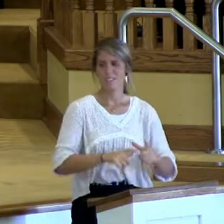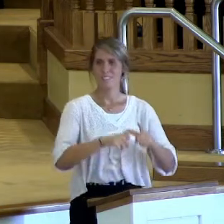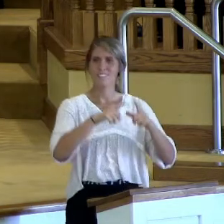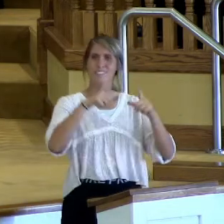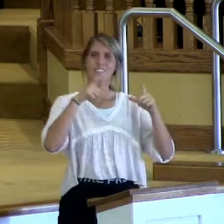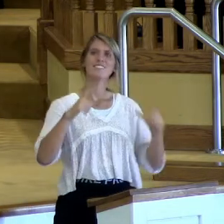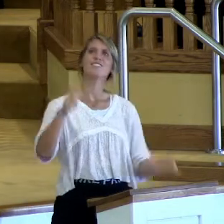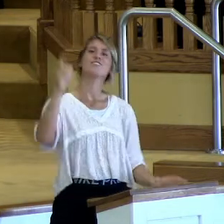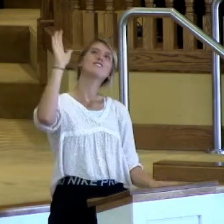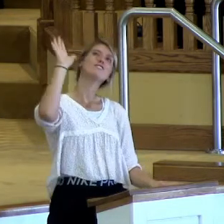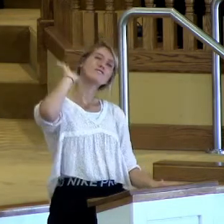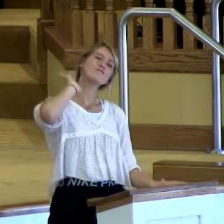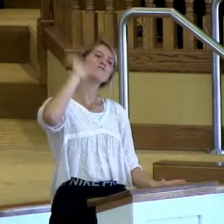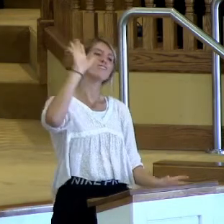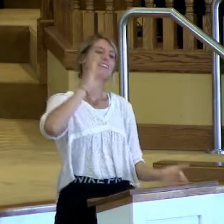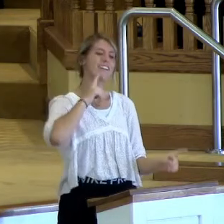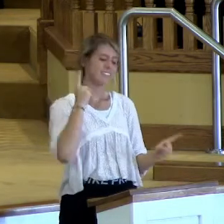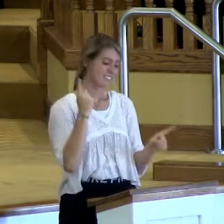Sustainer.